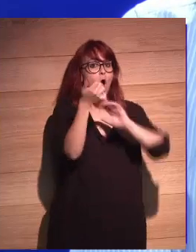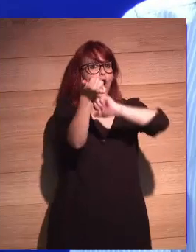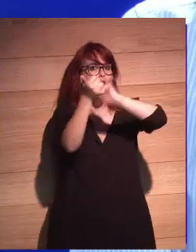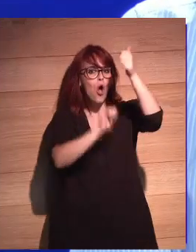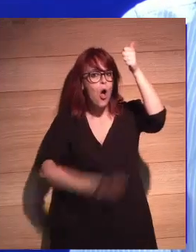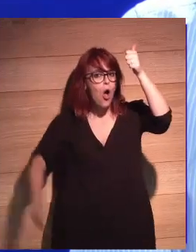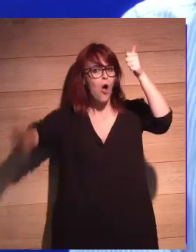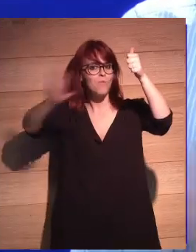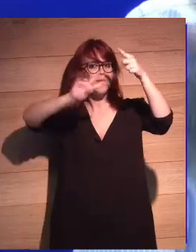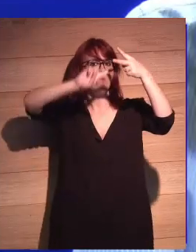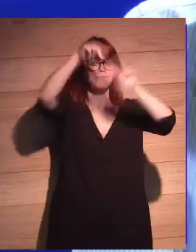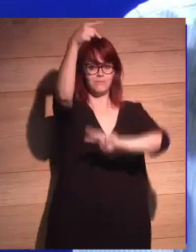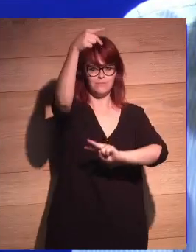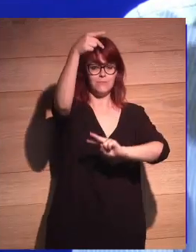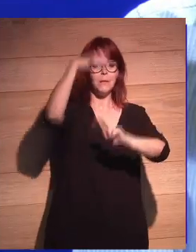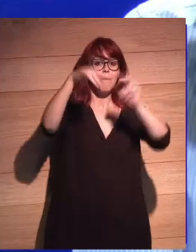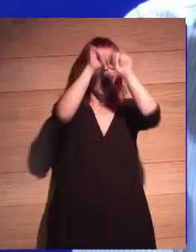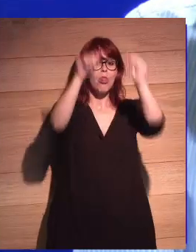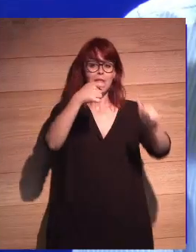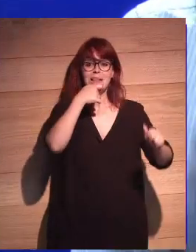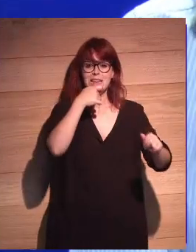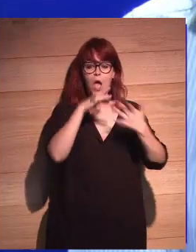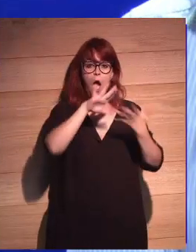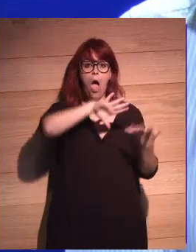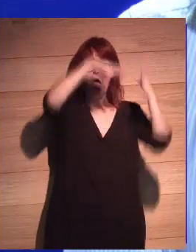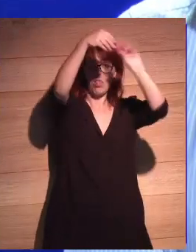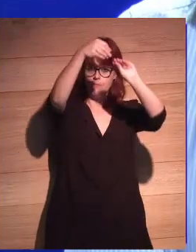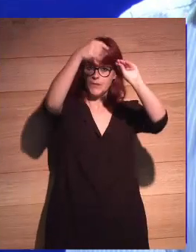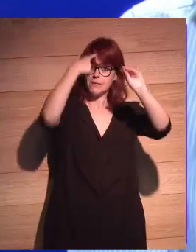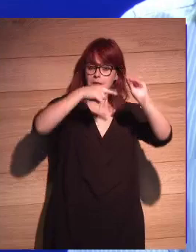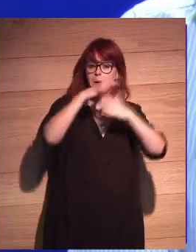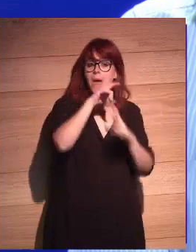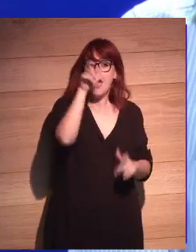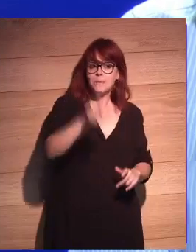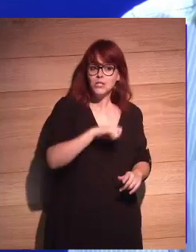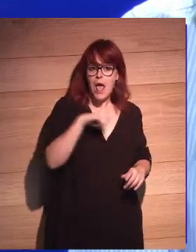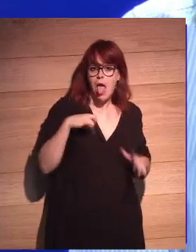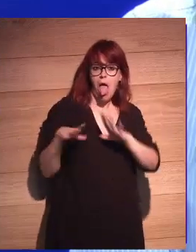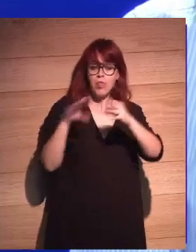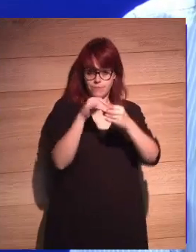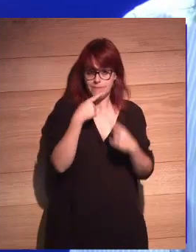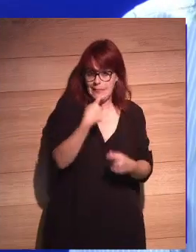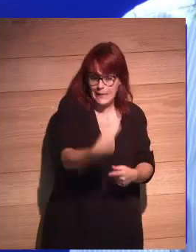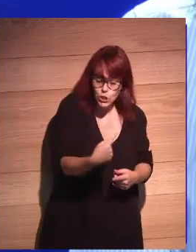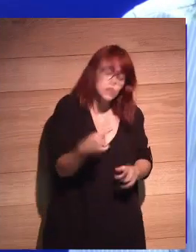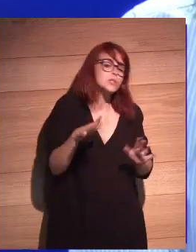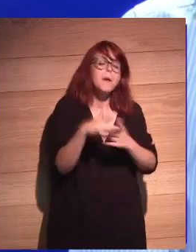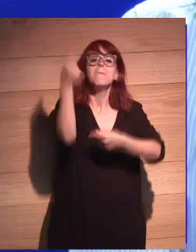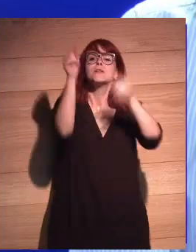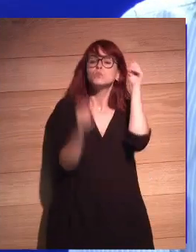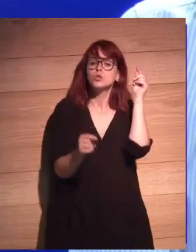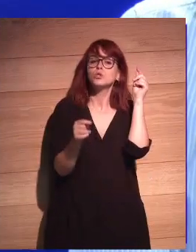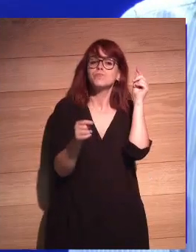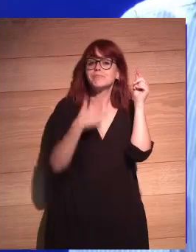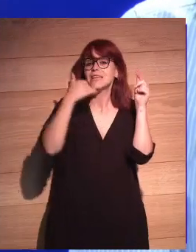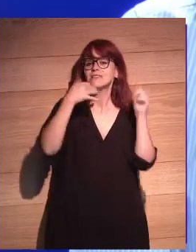The British government copied that model, and that model was extrapolated. I'm a personal friend of the person